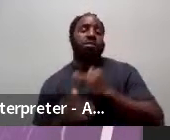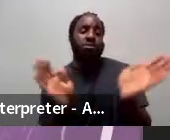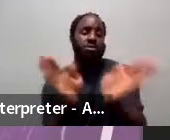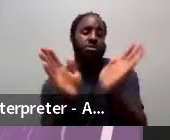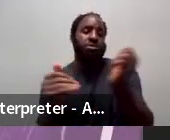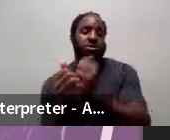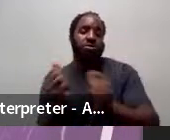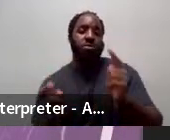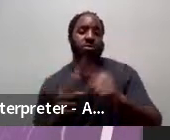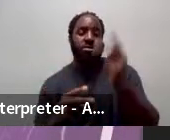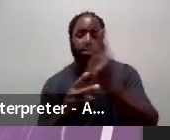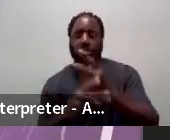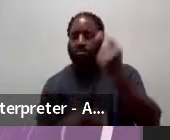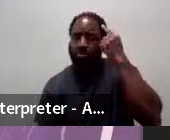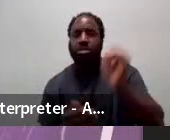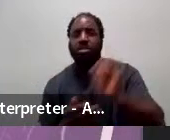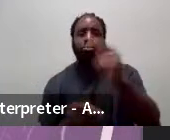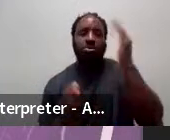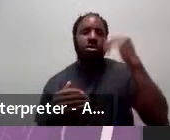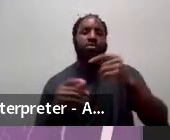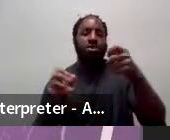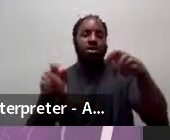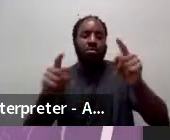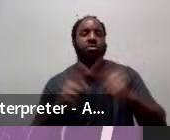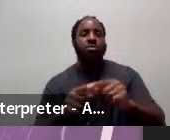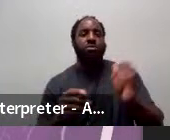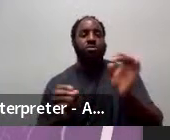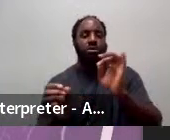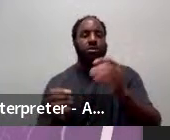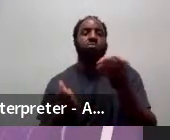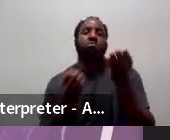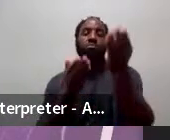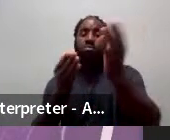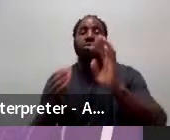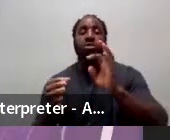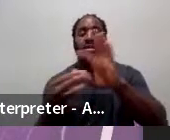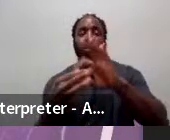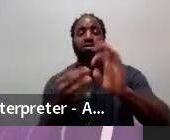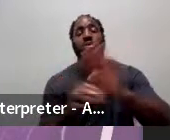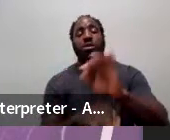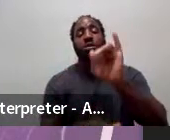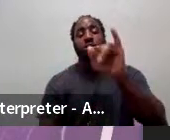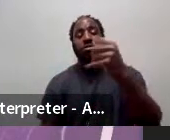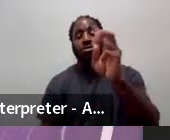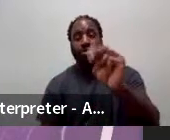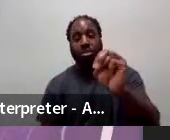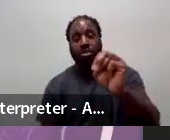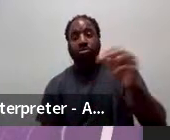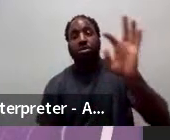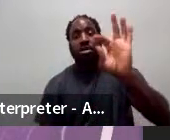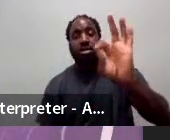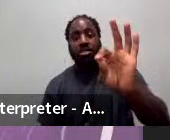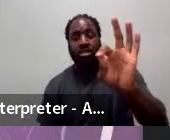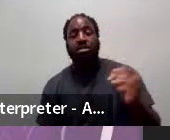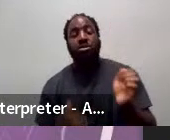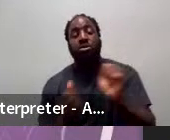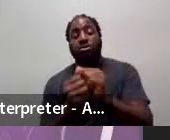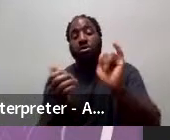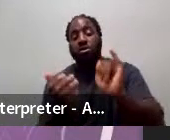keep in mind that you will have the opportunity also to issue comments on January 9th for those. With